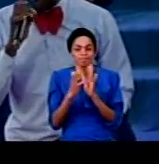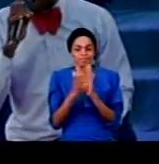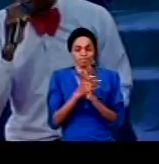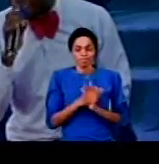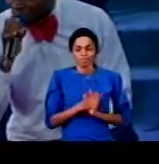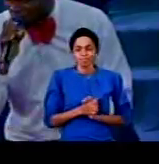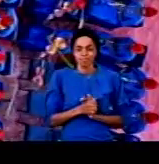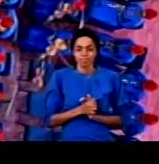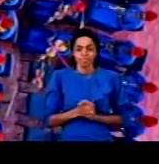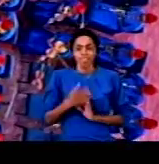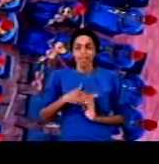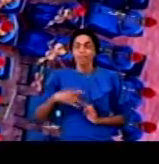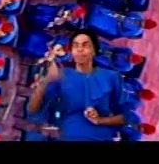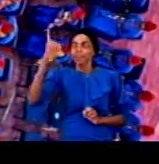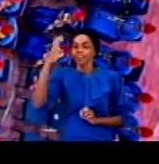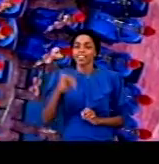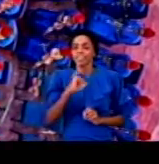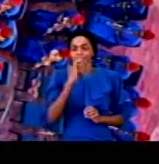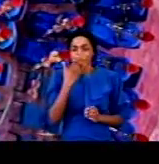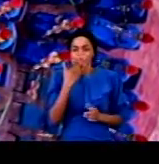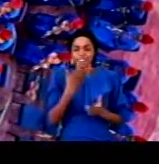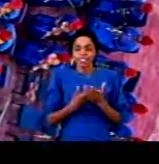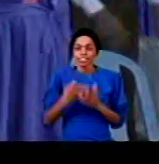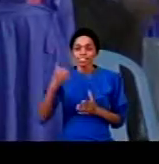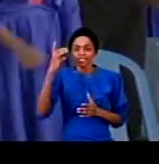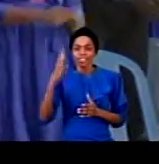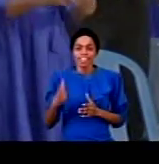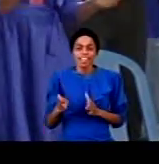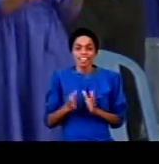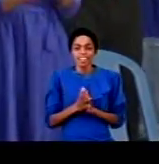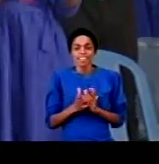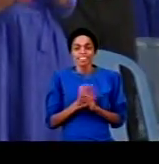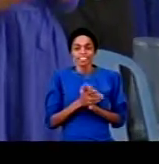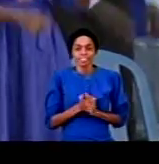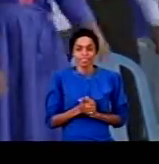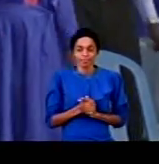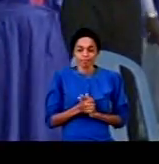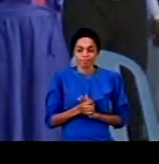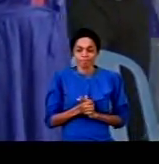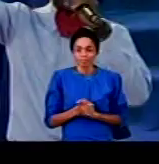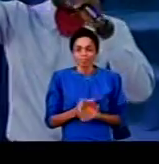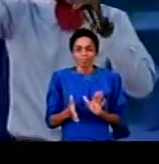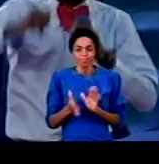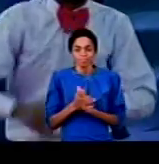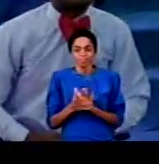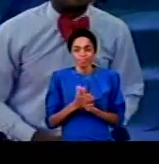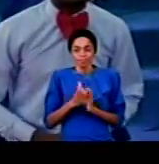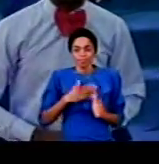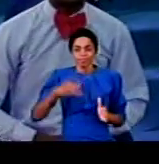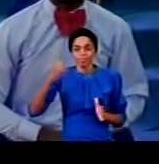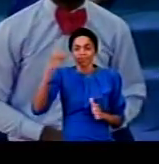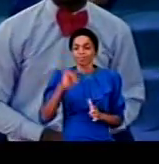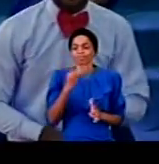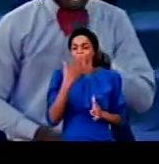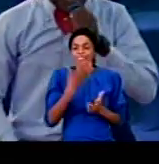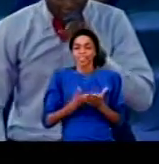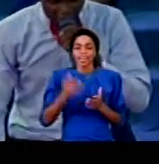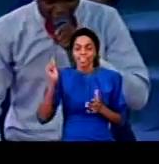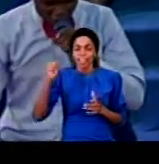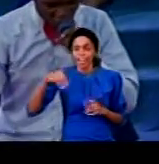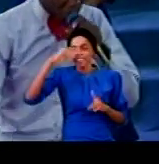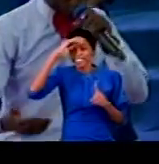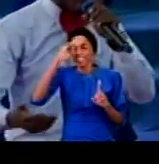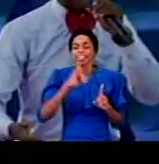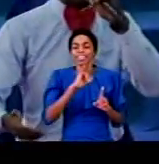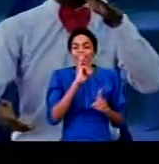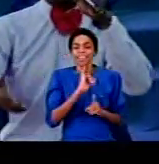My God is a good God, oh. My God is a great God. He